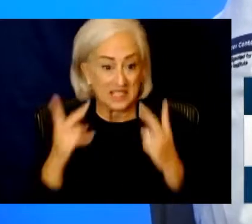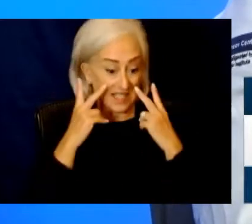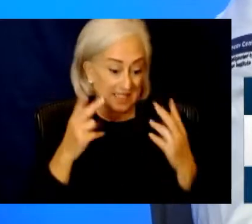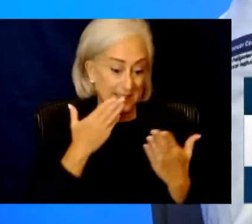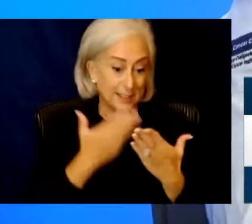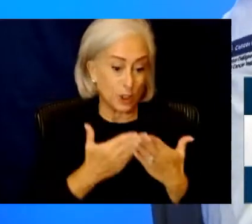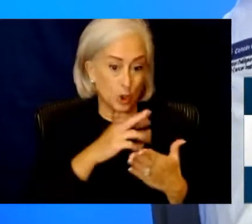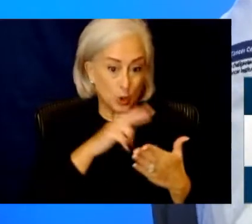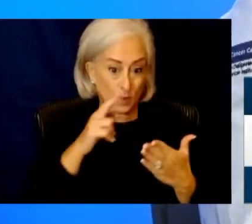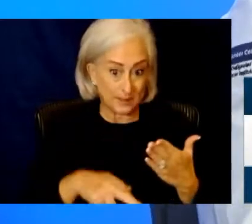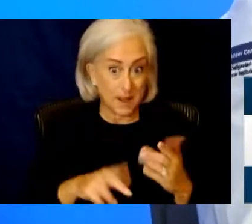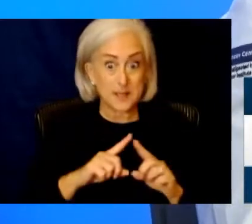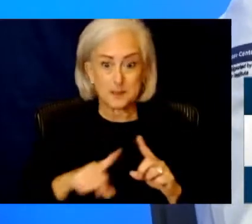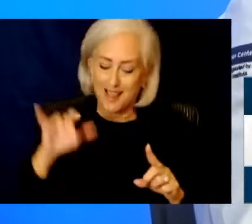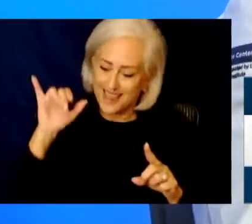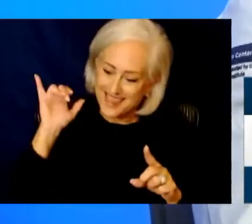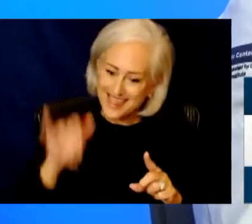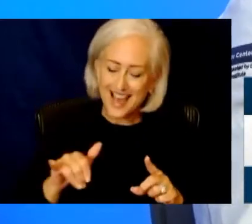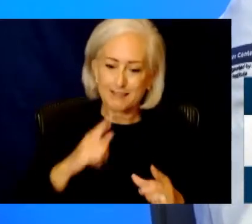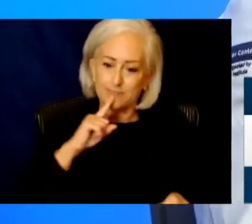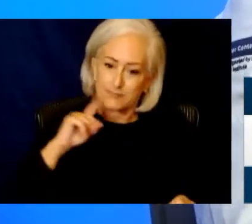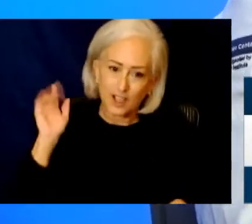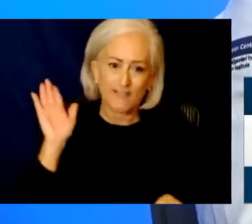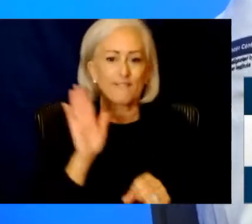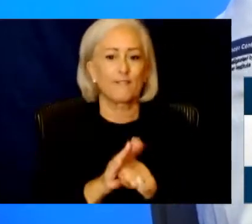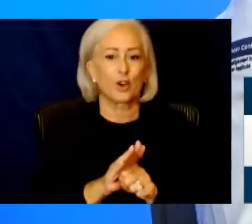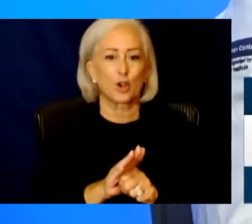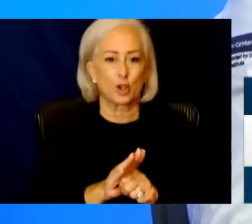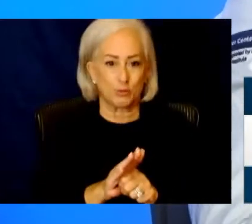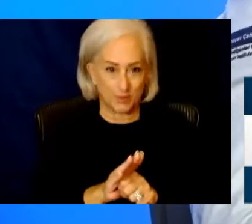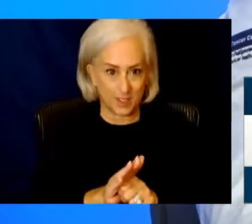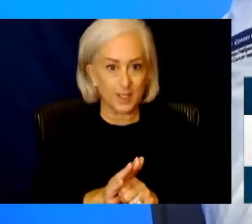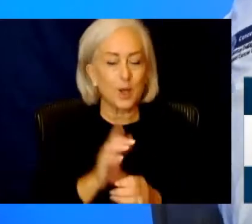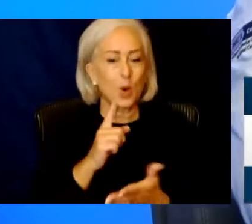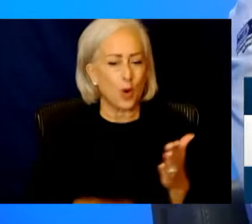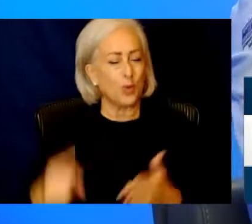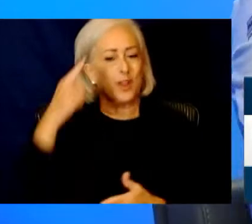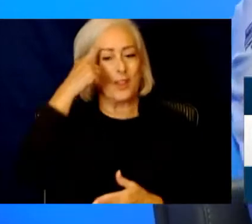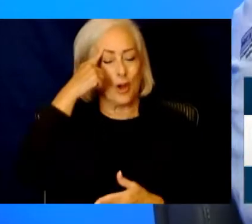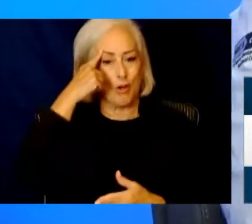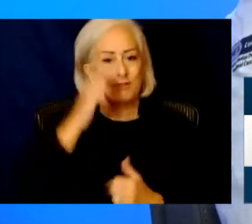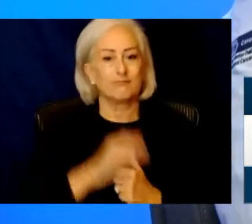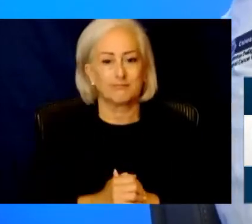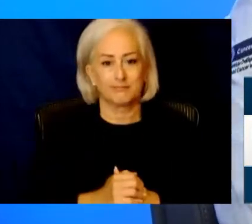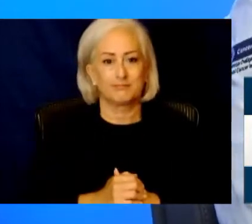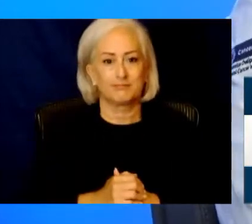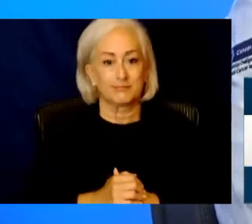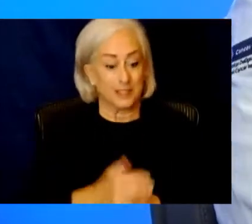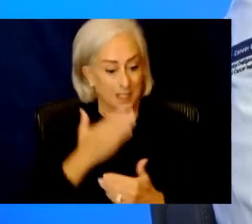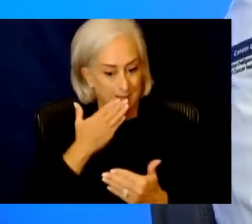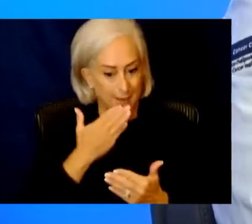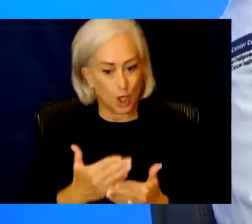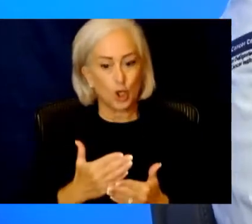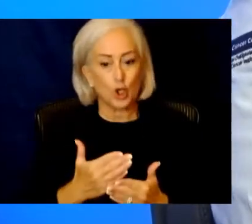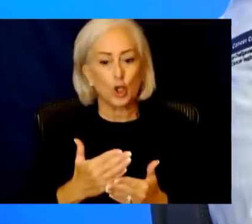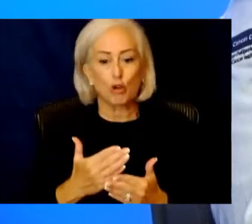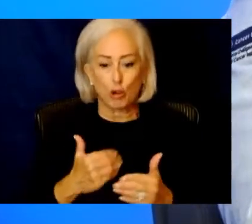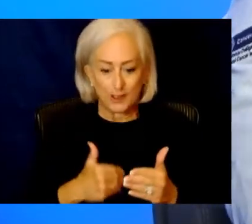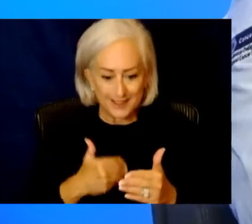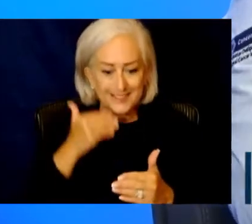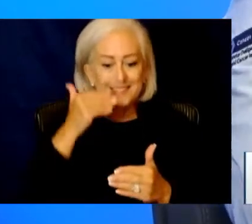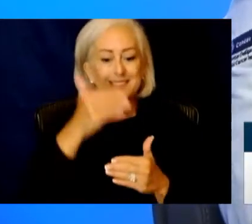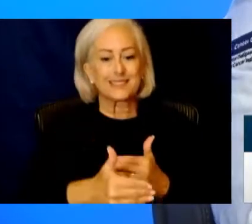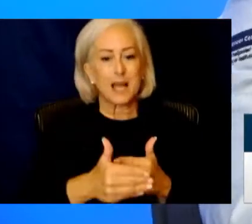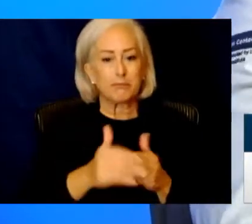really confirmed our suspicions and really was a very good step towards the right path of